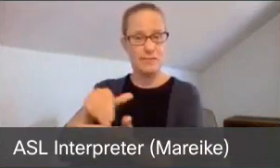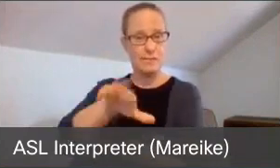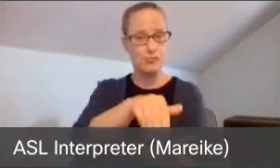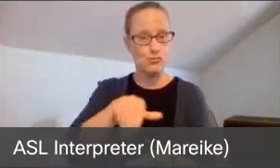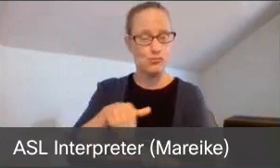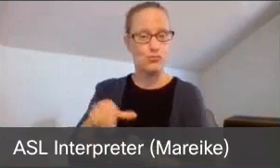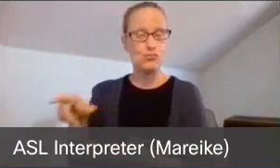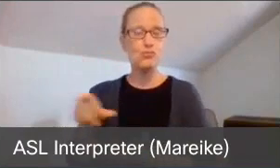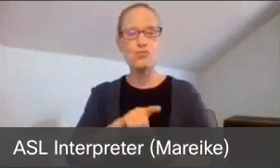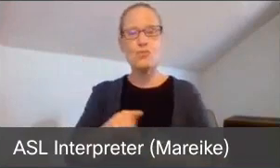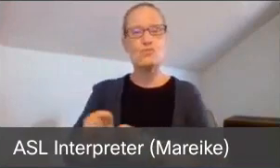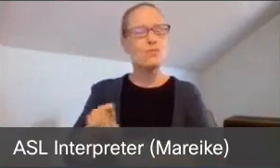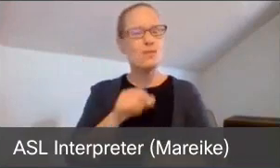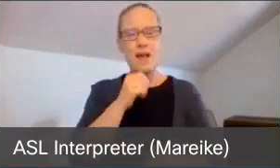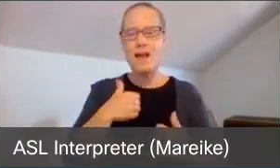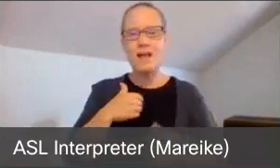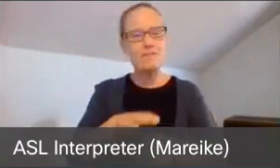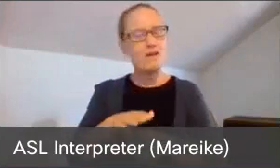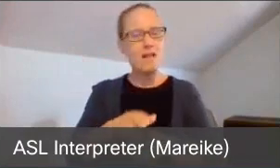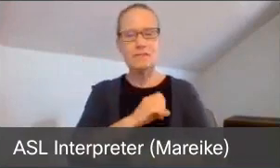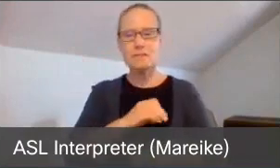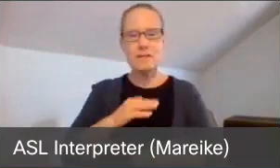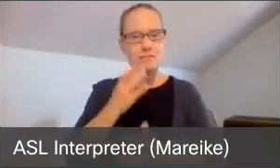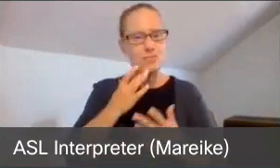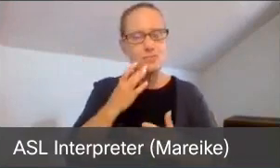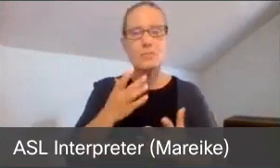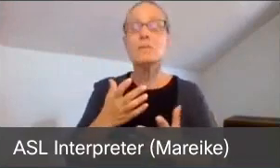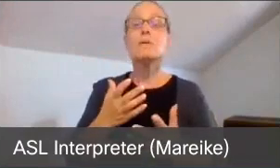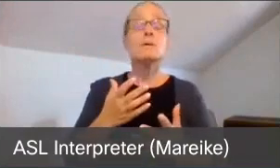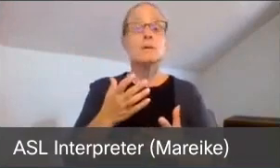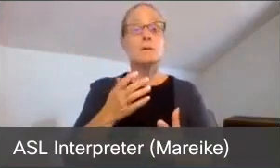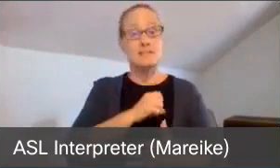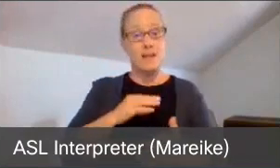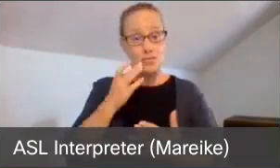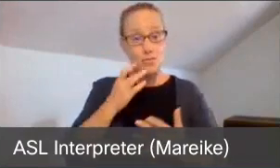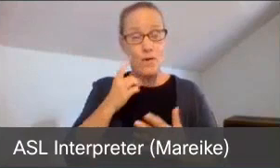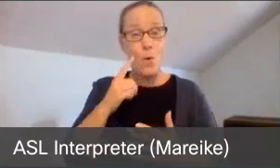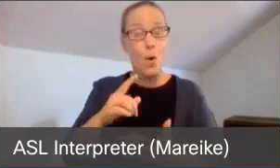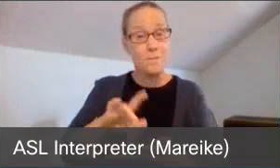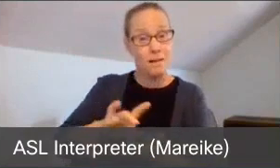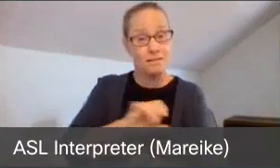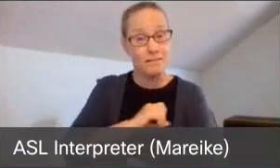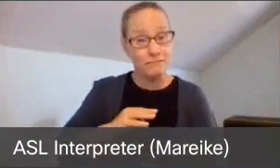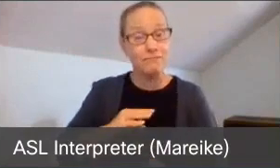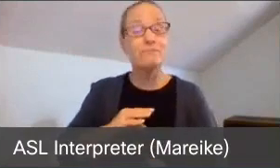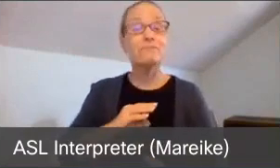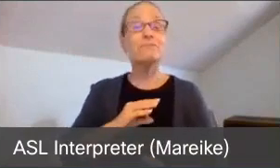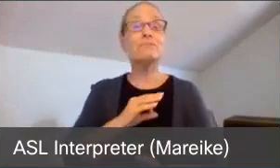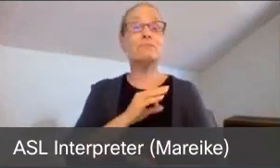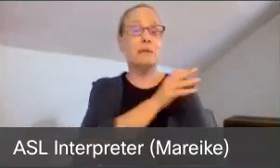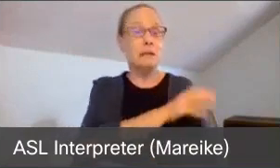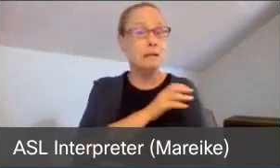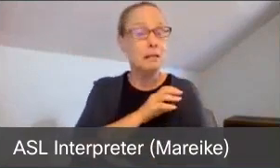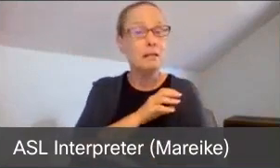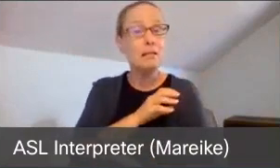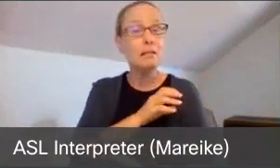Staffing shortage. I cannot say enough about staffing shortages for medical and clinical staff. We could build beautiful